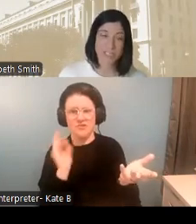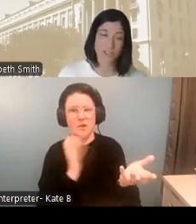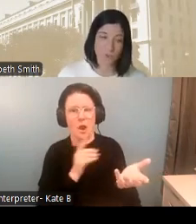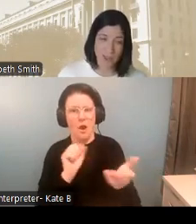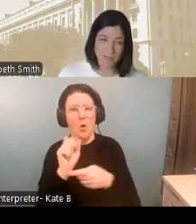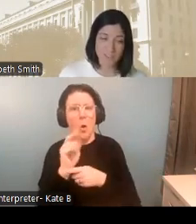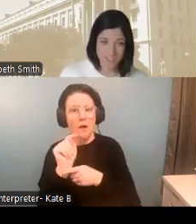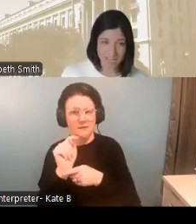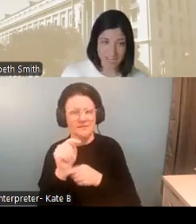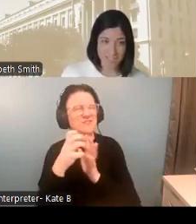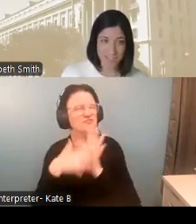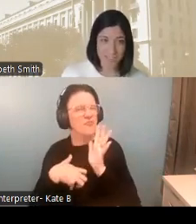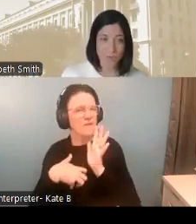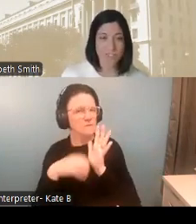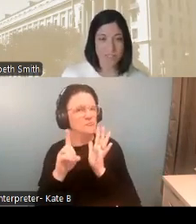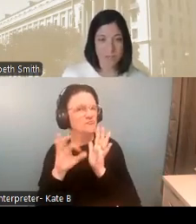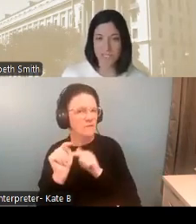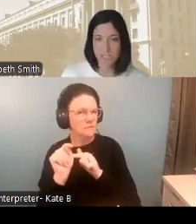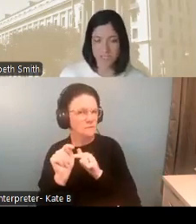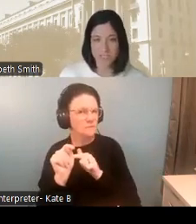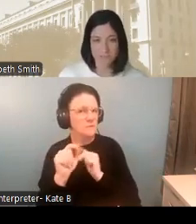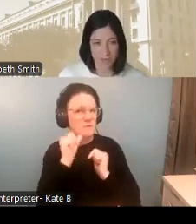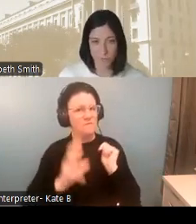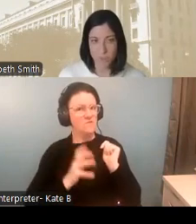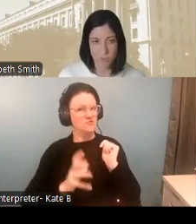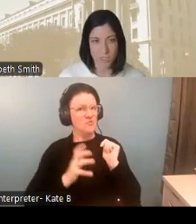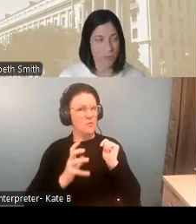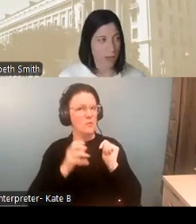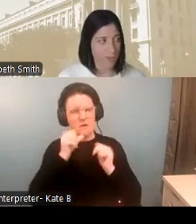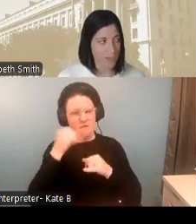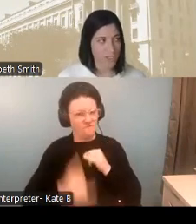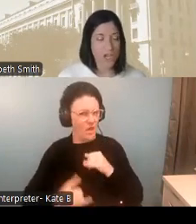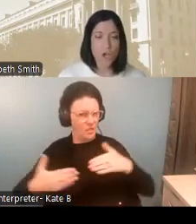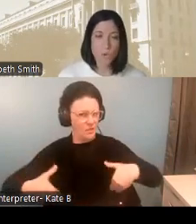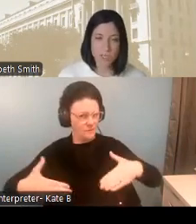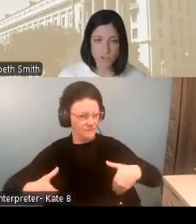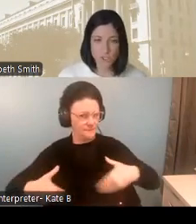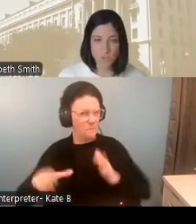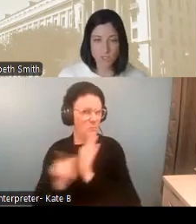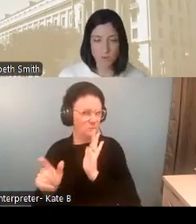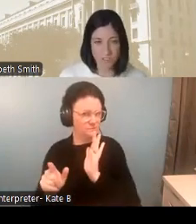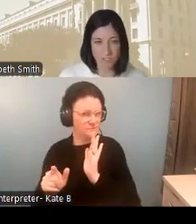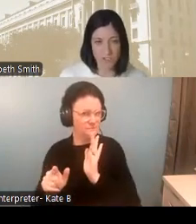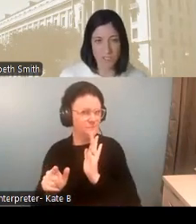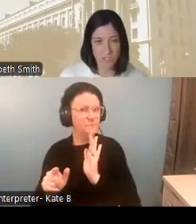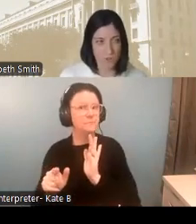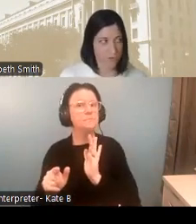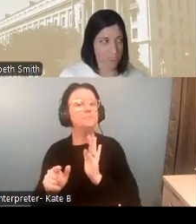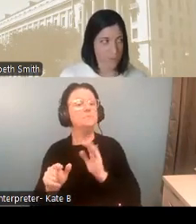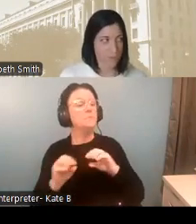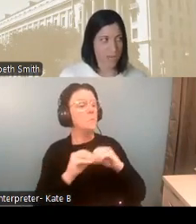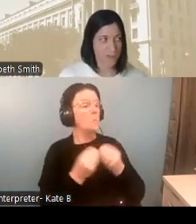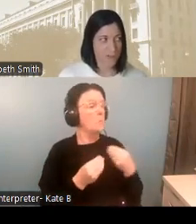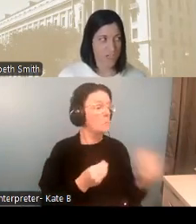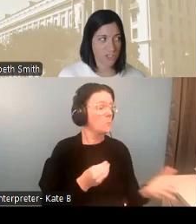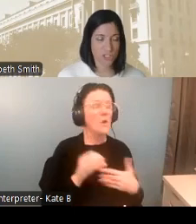is in draft status. So it does not mean that it is the final report that will be published. We issue it to your organization and to